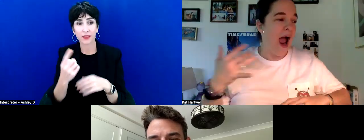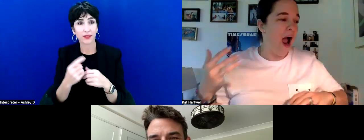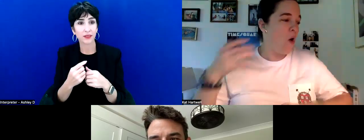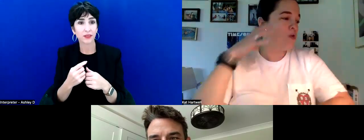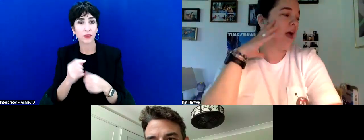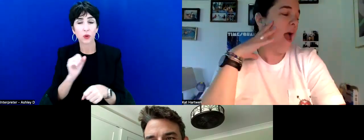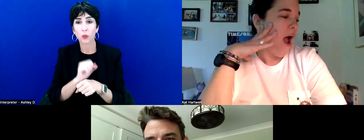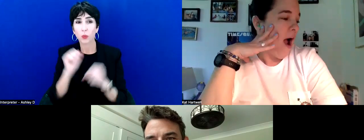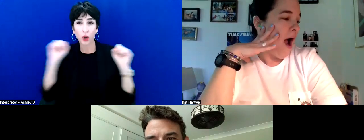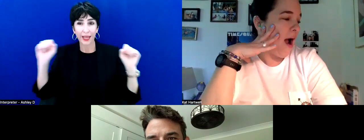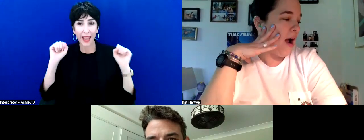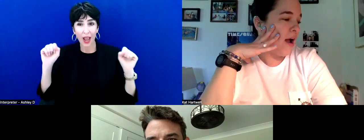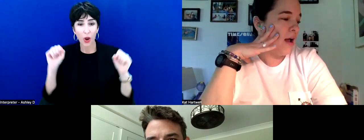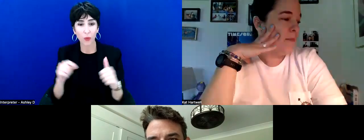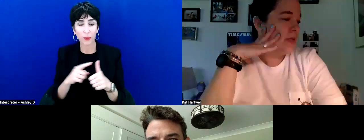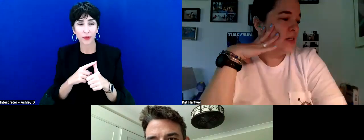working out,